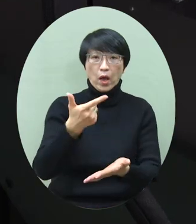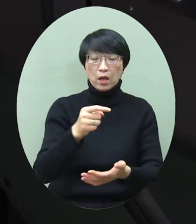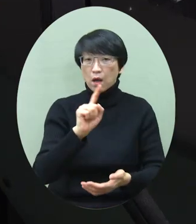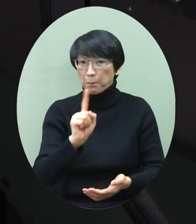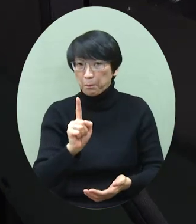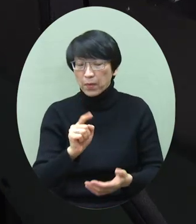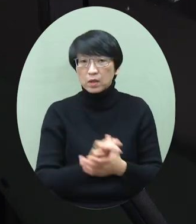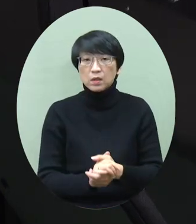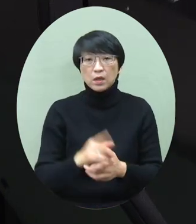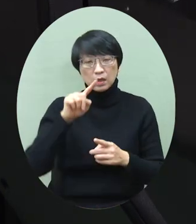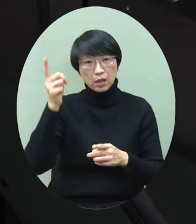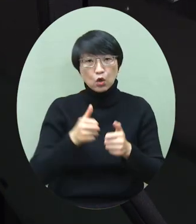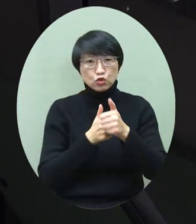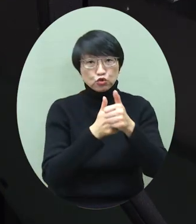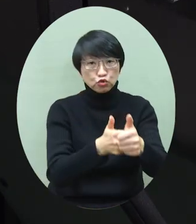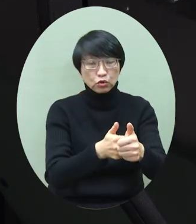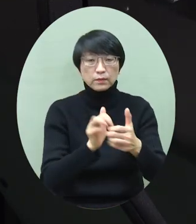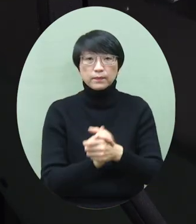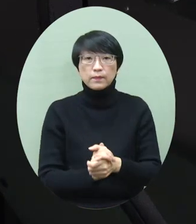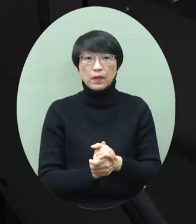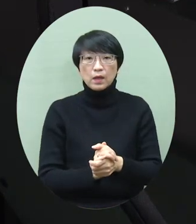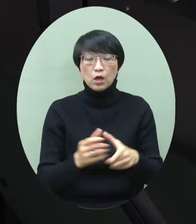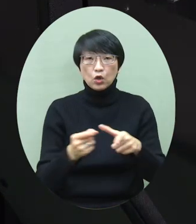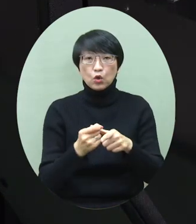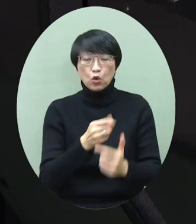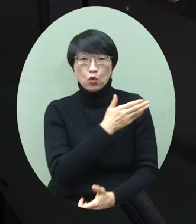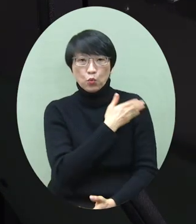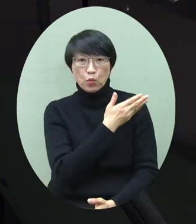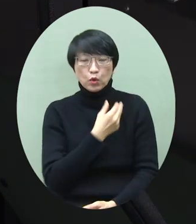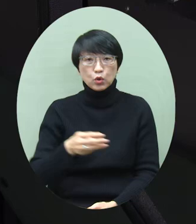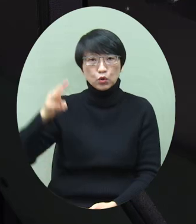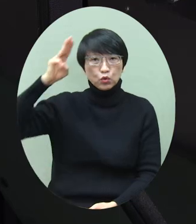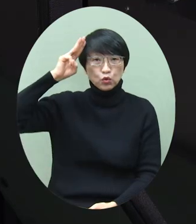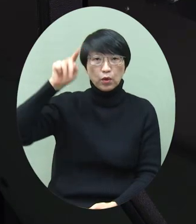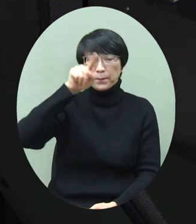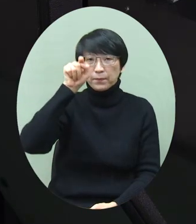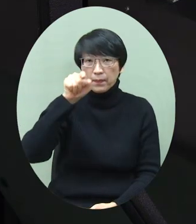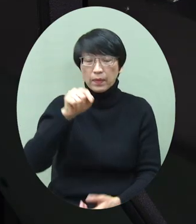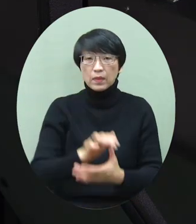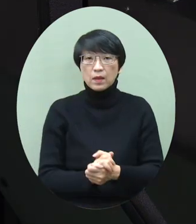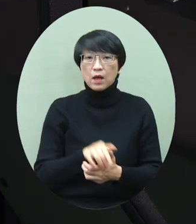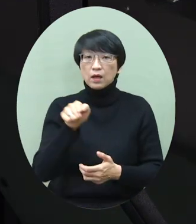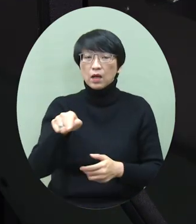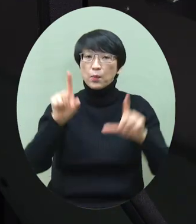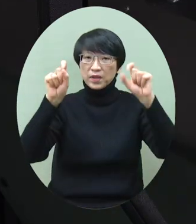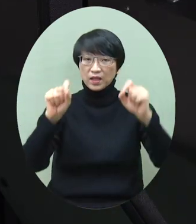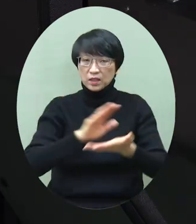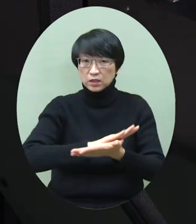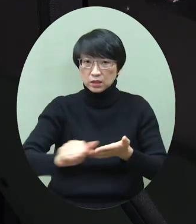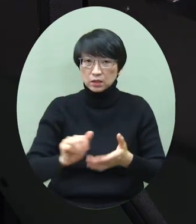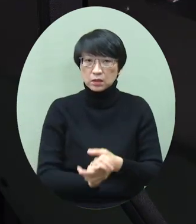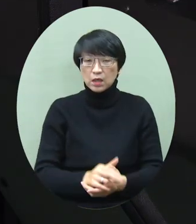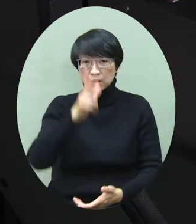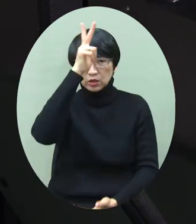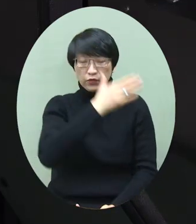the civil servants declaration of allegiance? Can you clarify if civil servants can still take part in